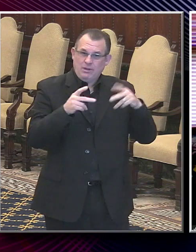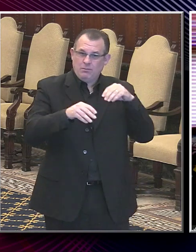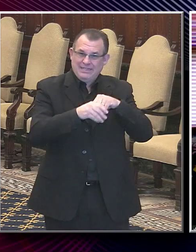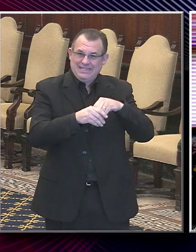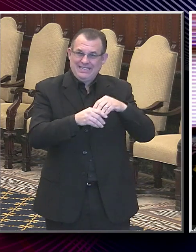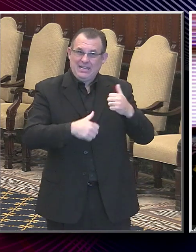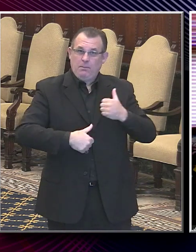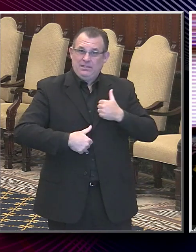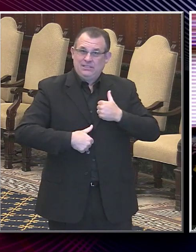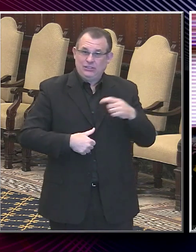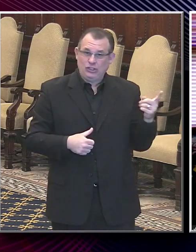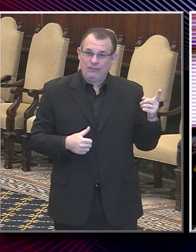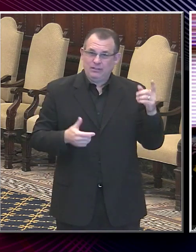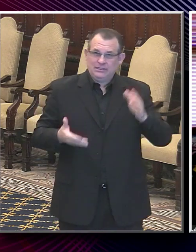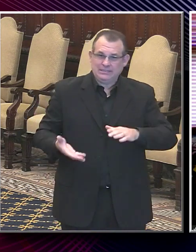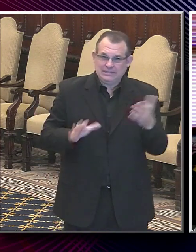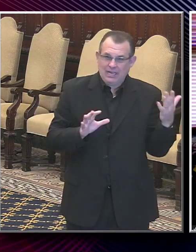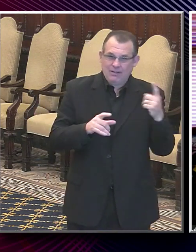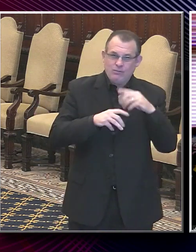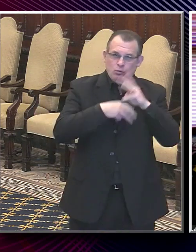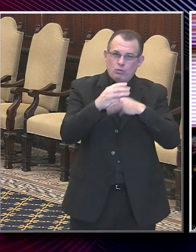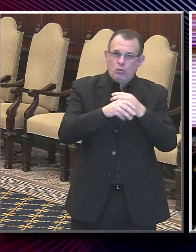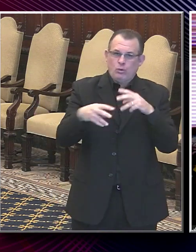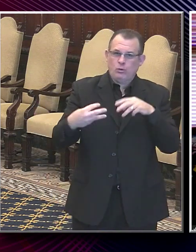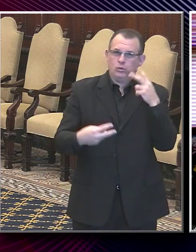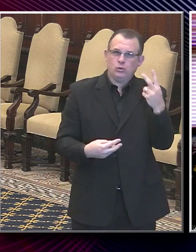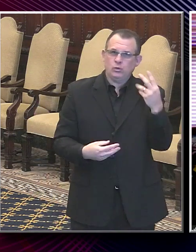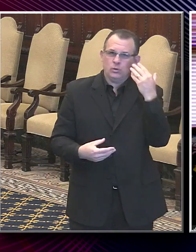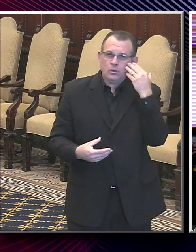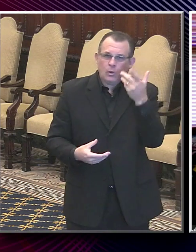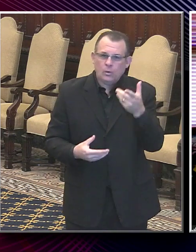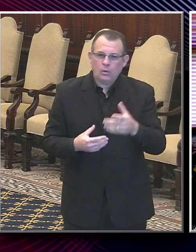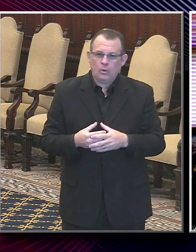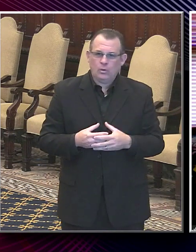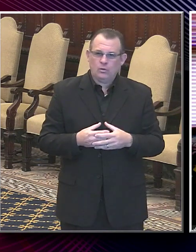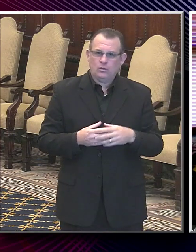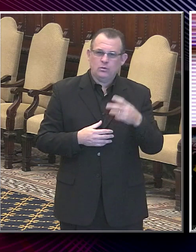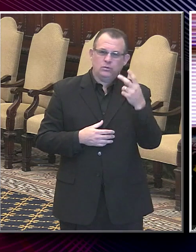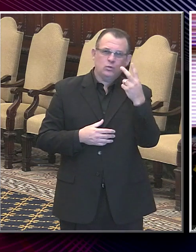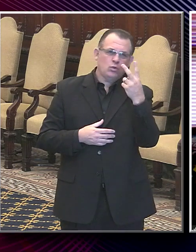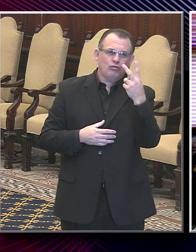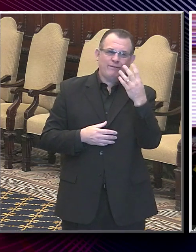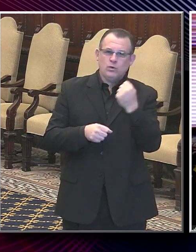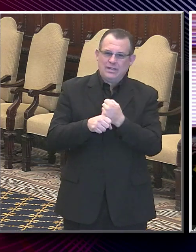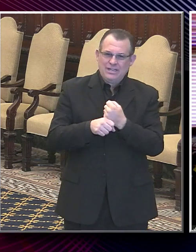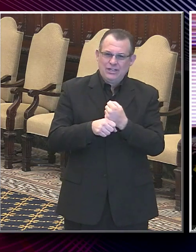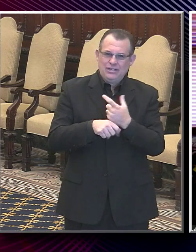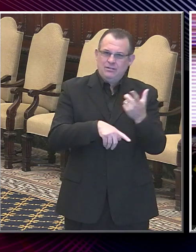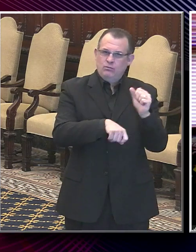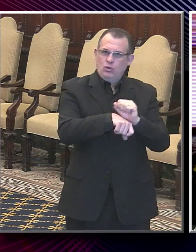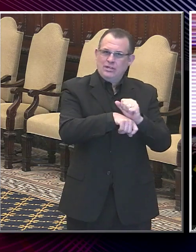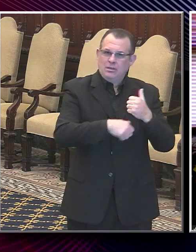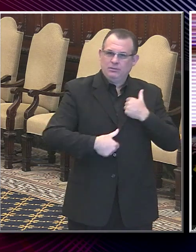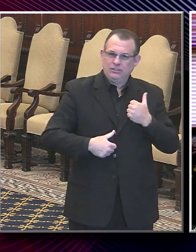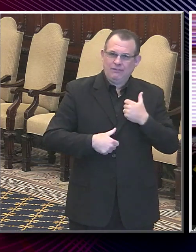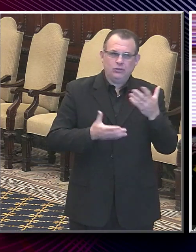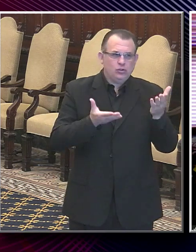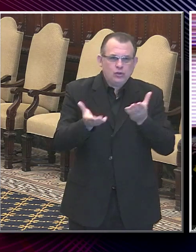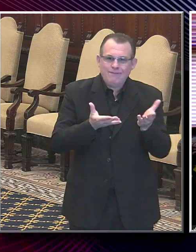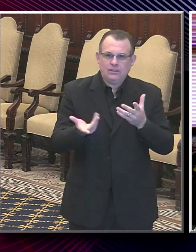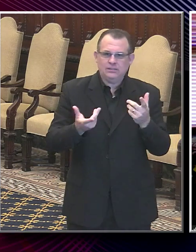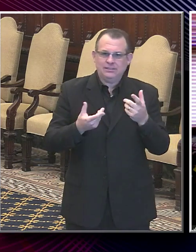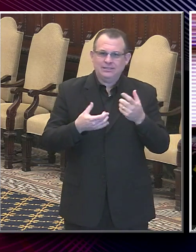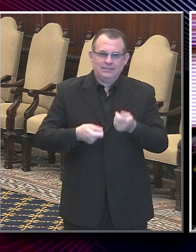military during World War II and the things they were asked to do, not for 2 months, but for 2, 3, 4 years. Digging foxholes